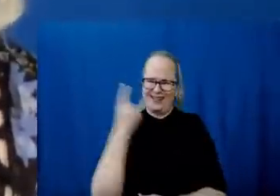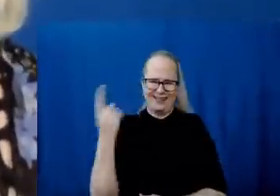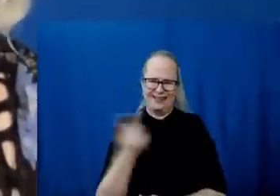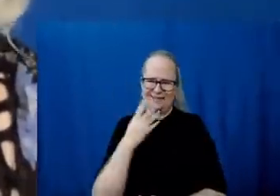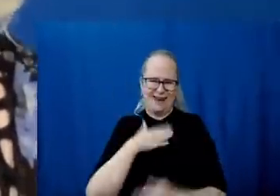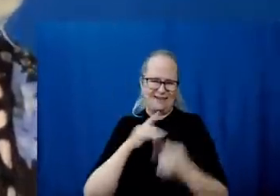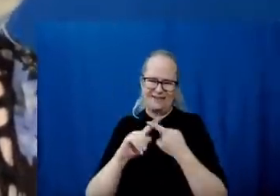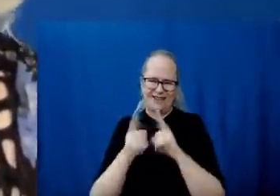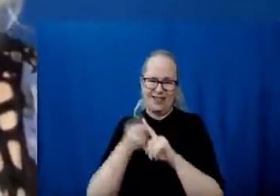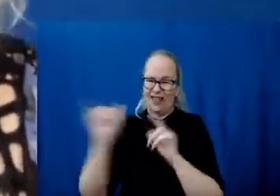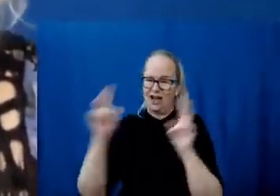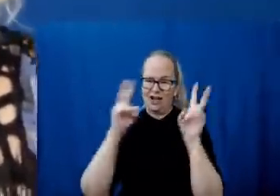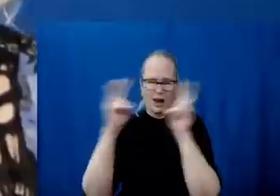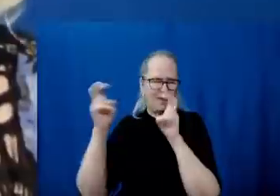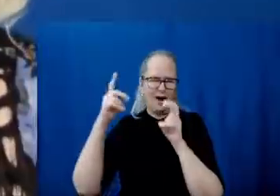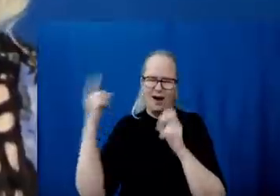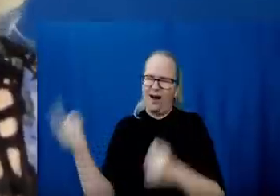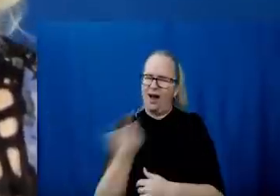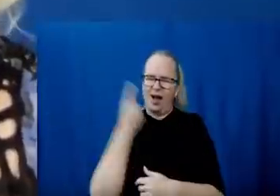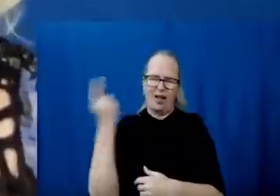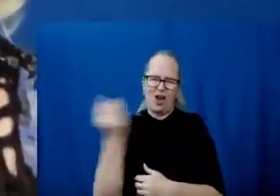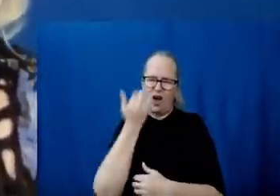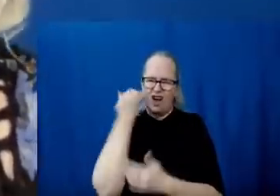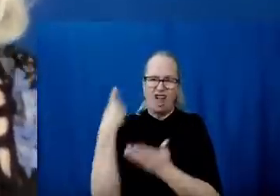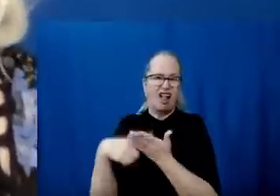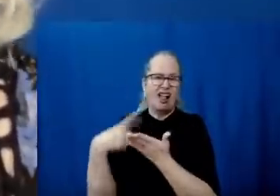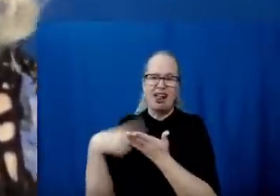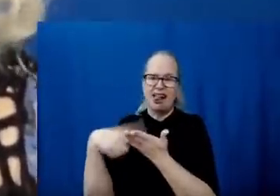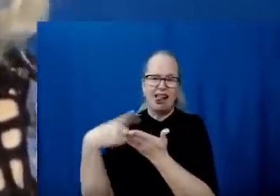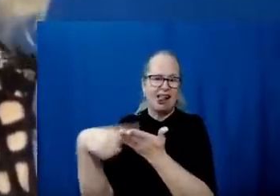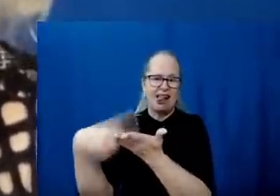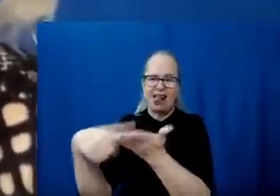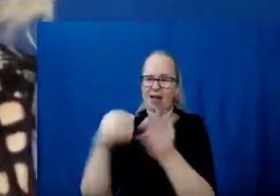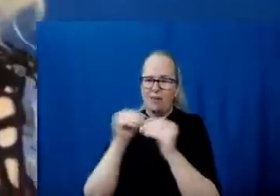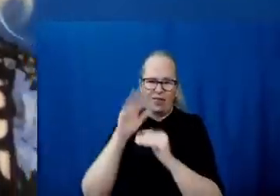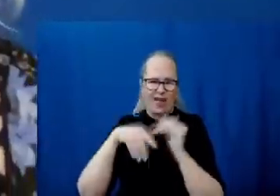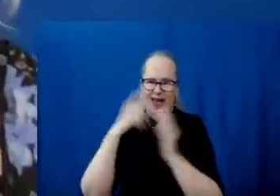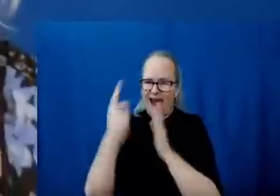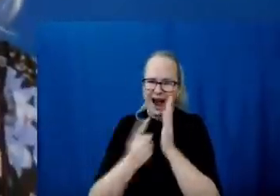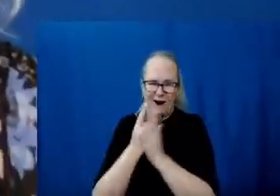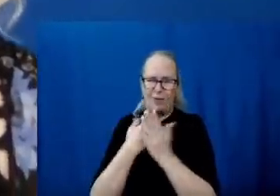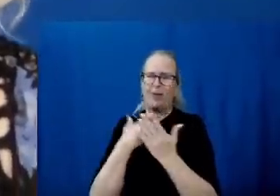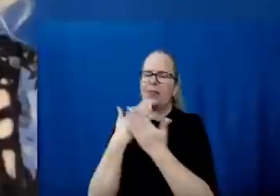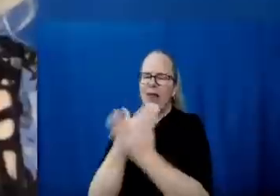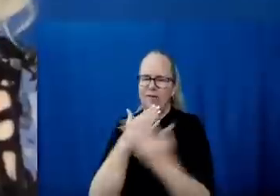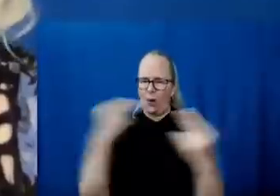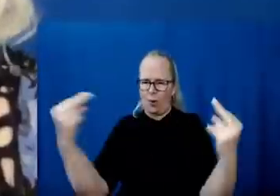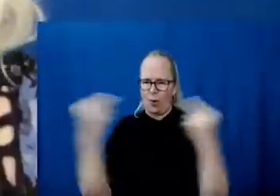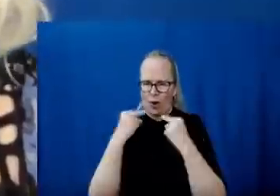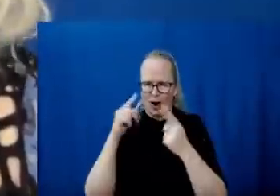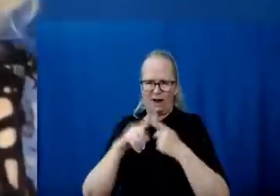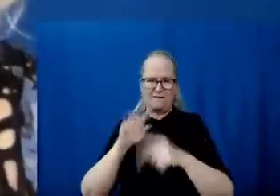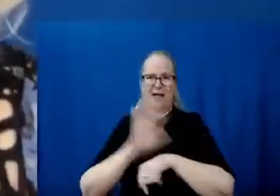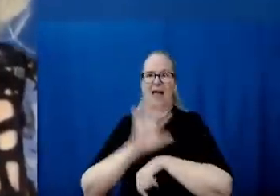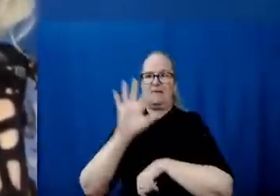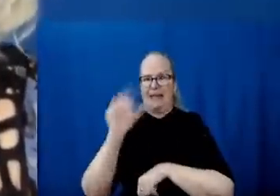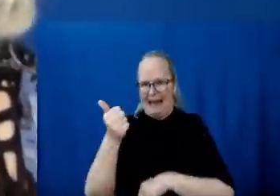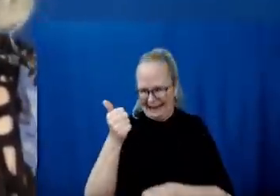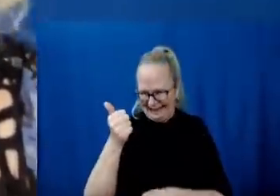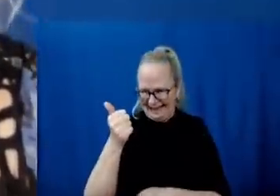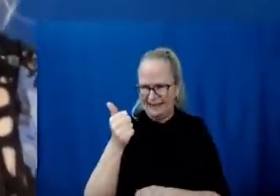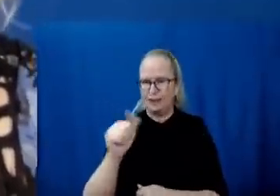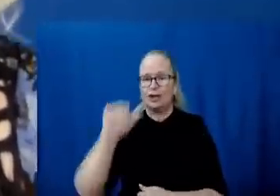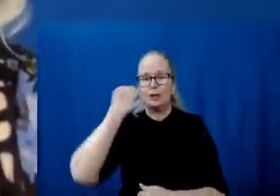As always, my friends, this topic was way too large to discuss in an hour. So thank you for remaining with us until